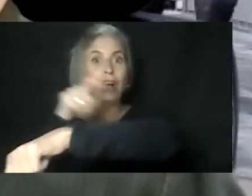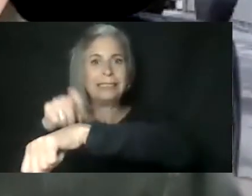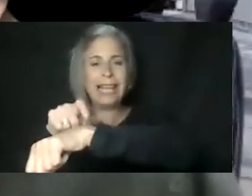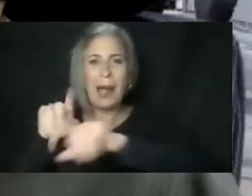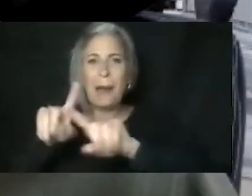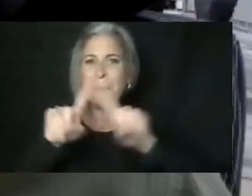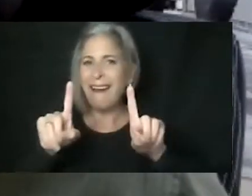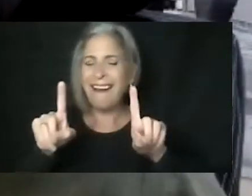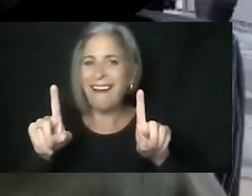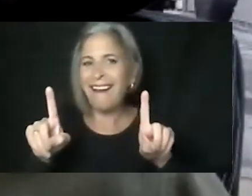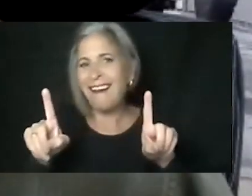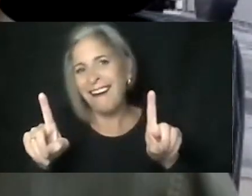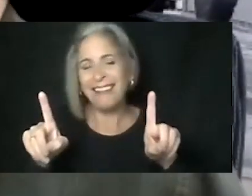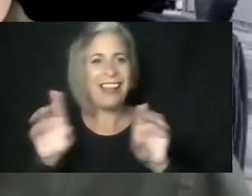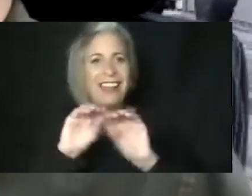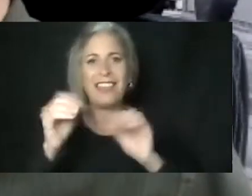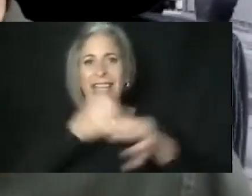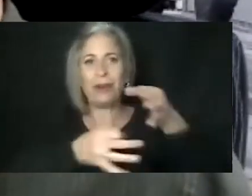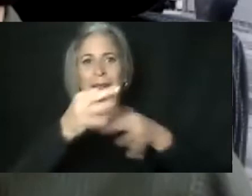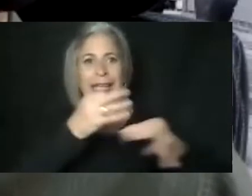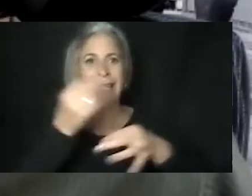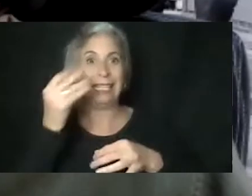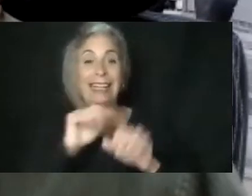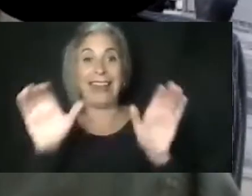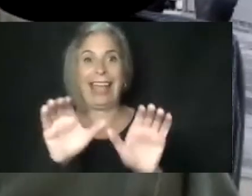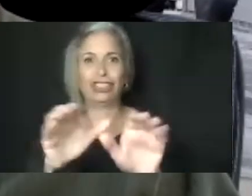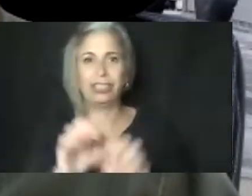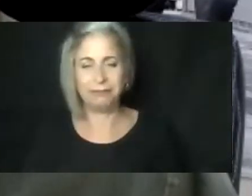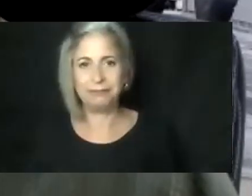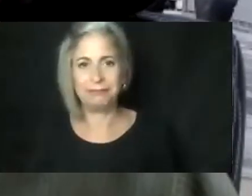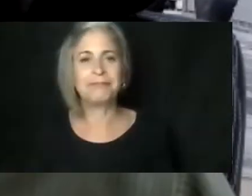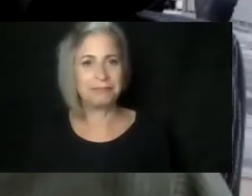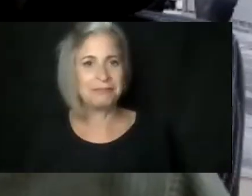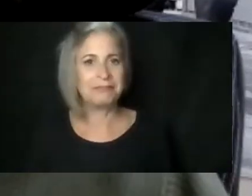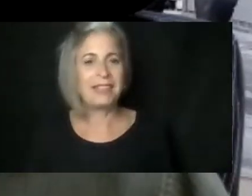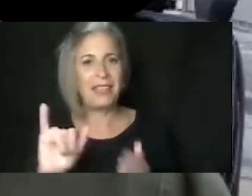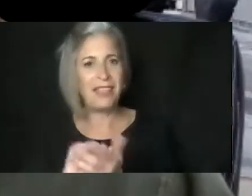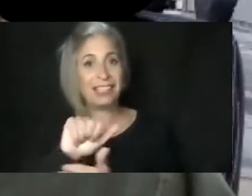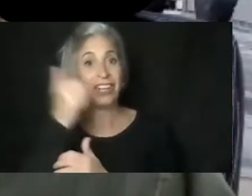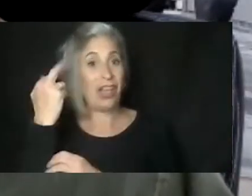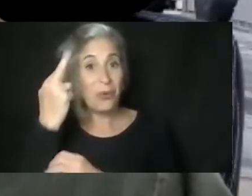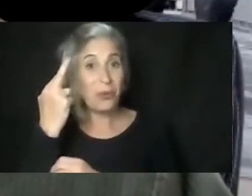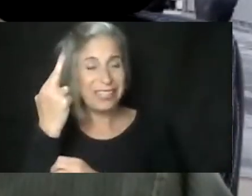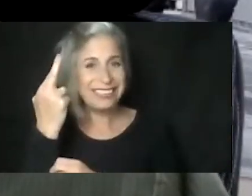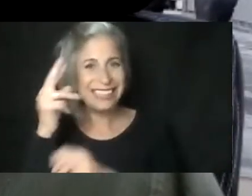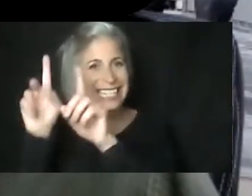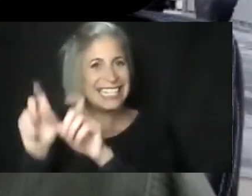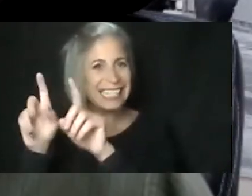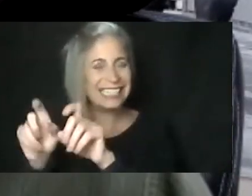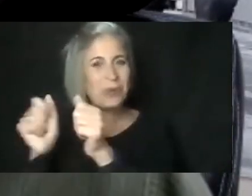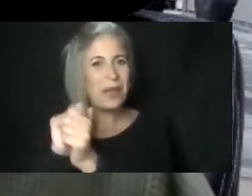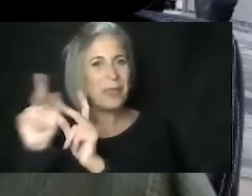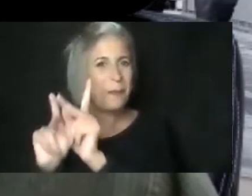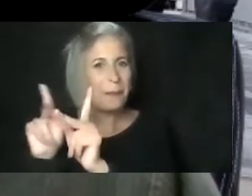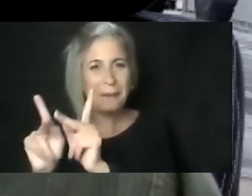there's nothing that can replace seeing it in action. And I mean, that's another one of the reasons that testing with